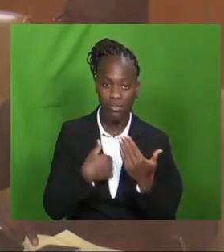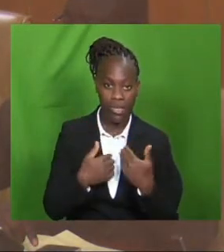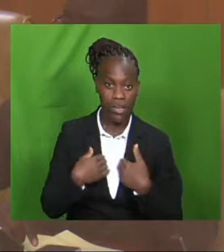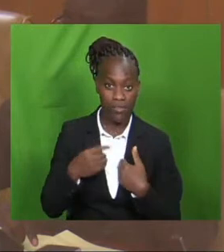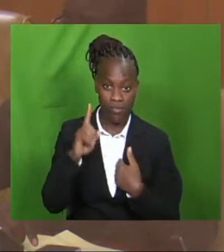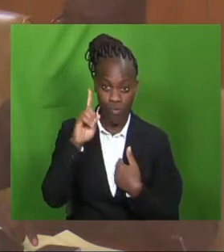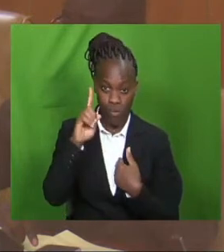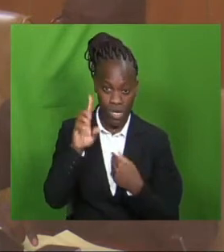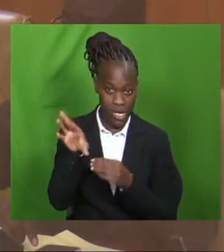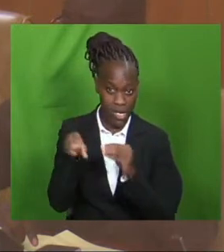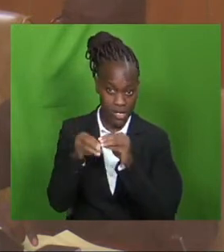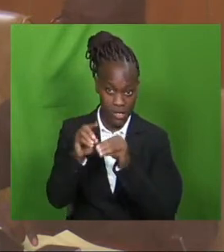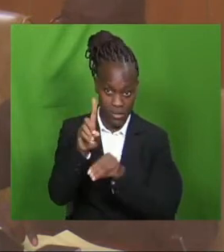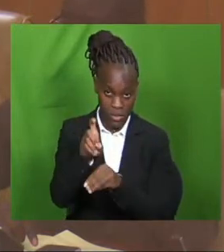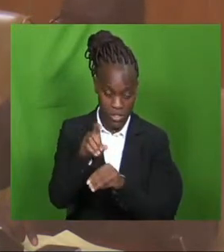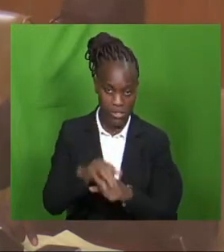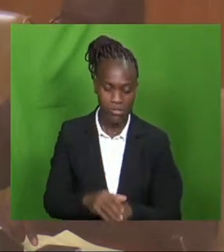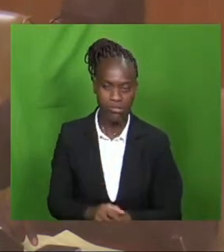question.